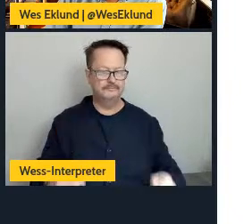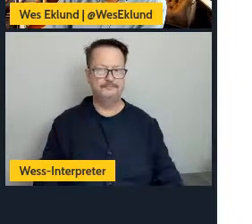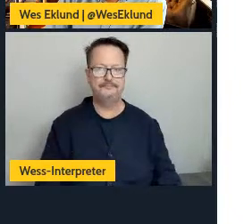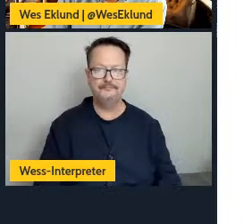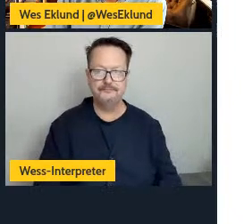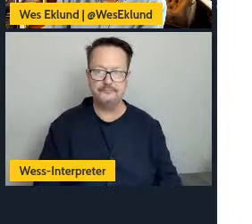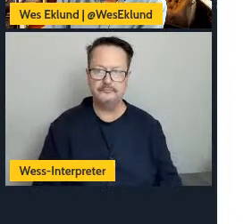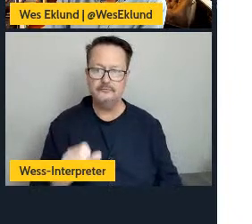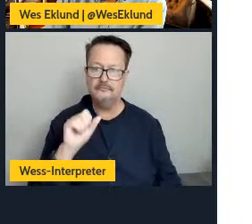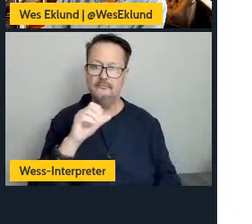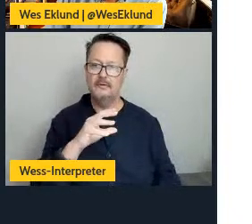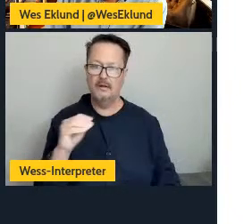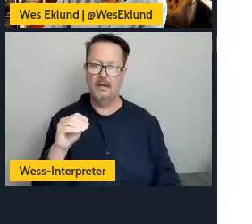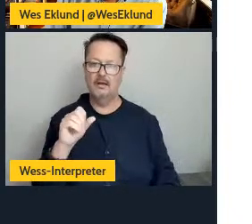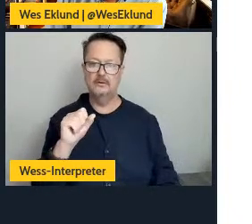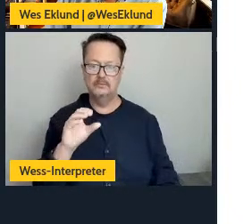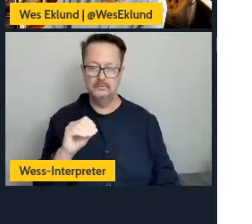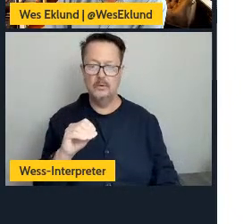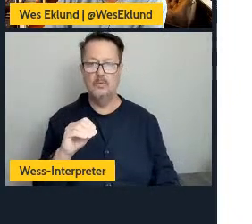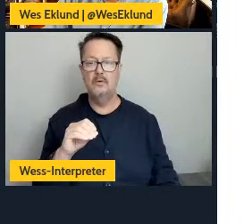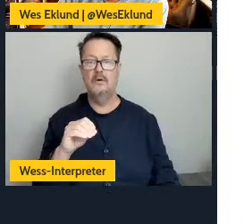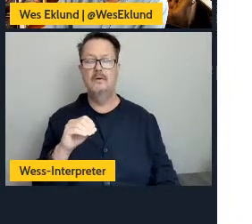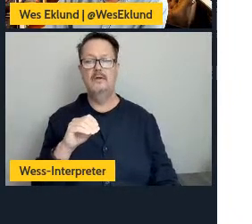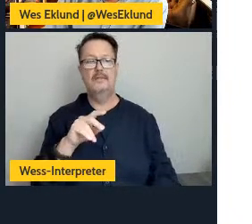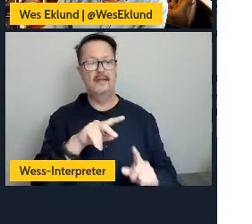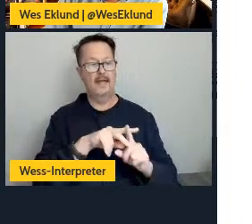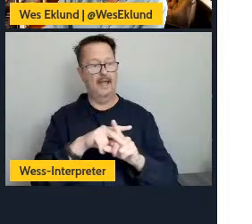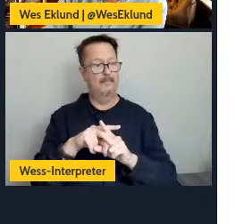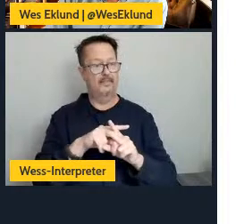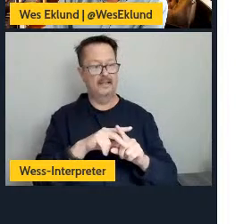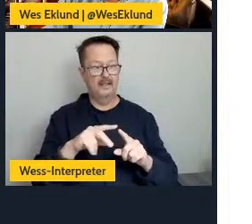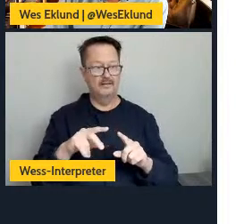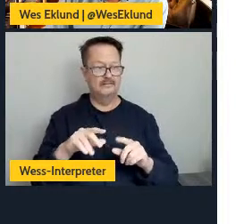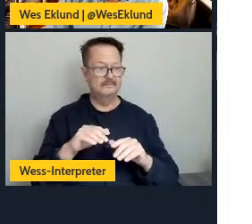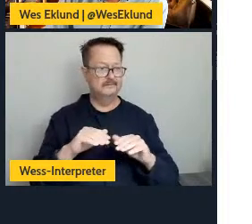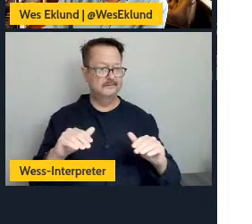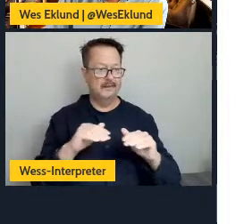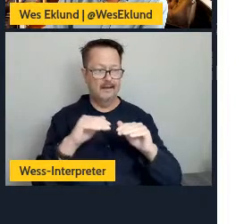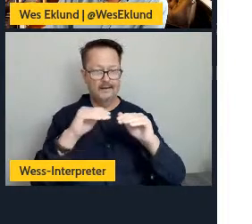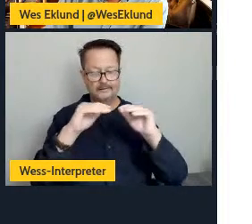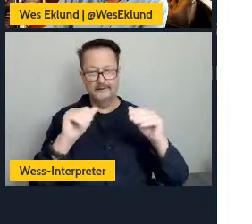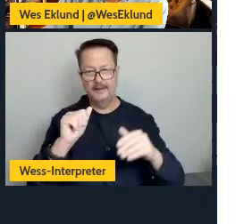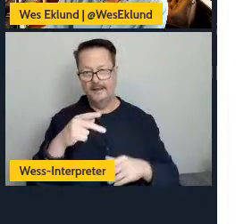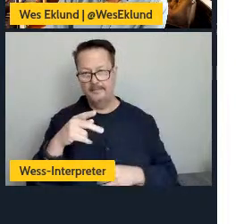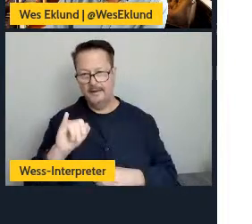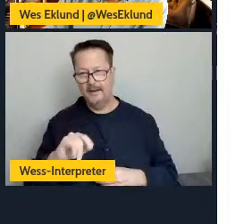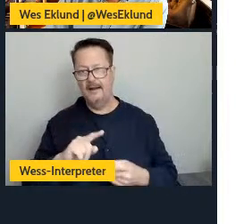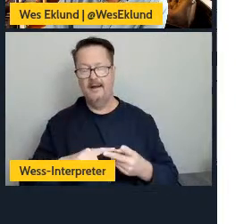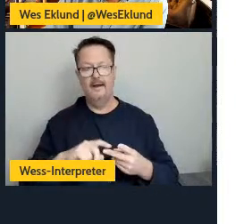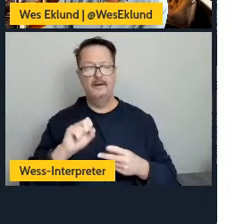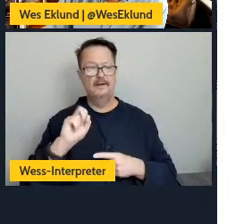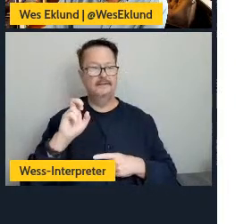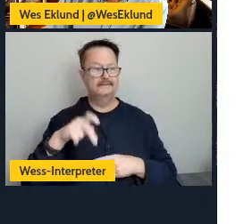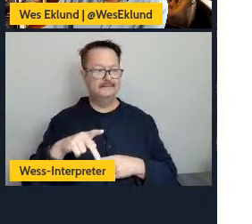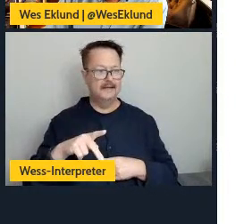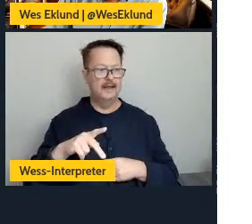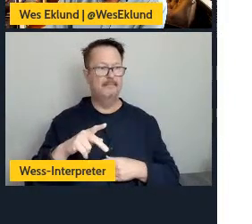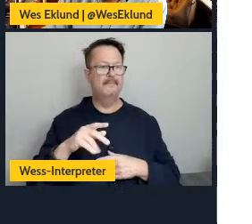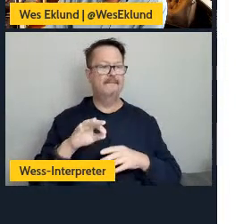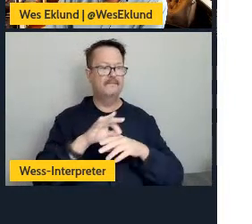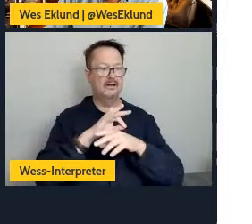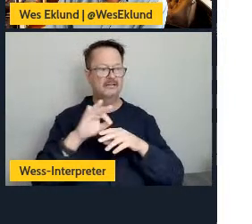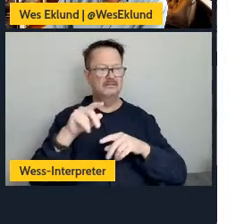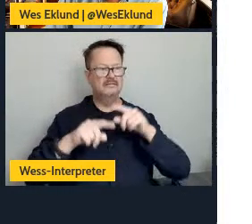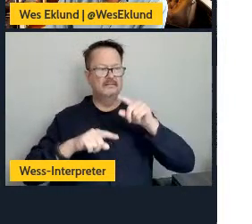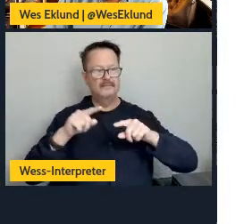And so application stacks, so these could be your APIs, your step functions, various